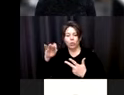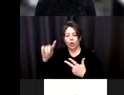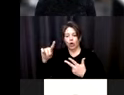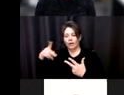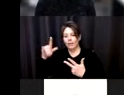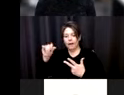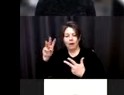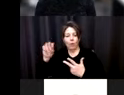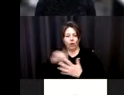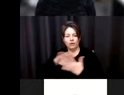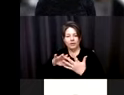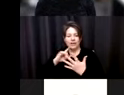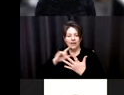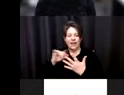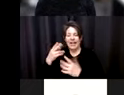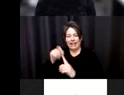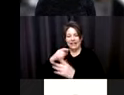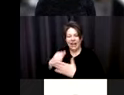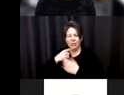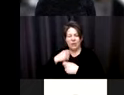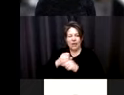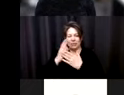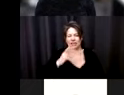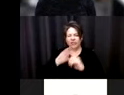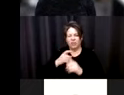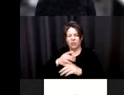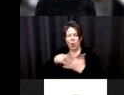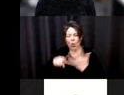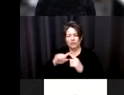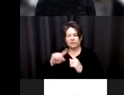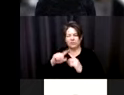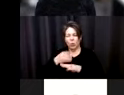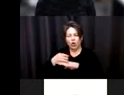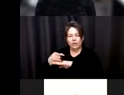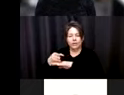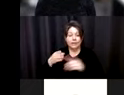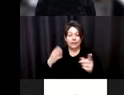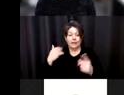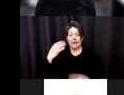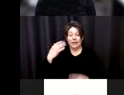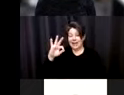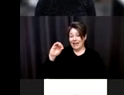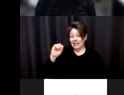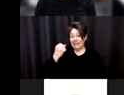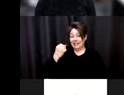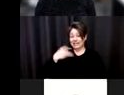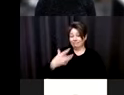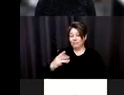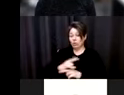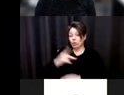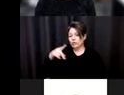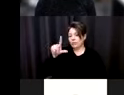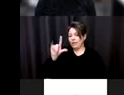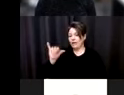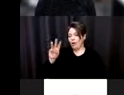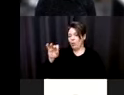the panels for me. The first piece from the 90s was mostly all plywood, and I wasn't